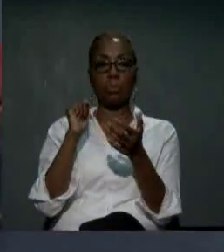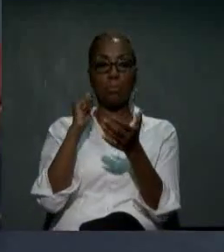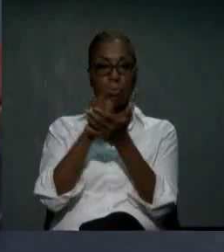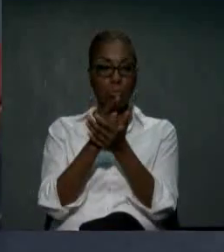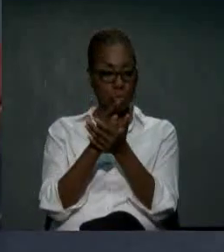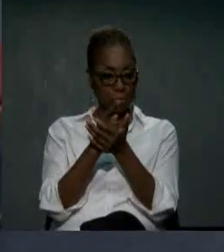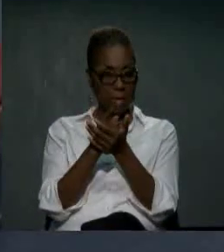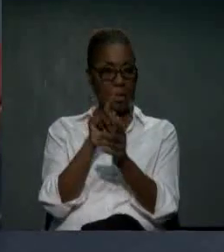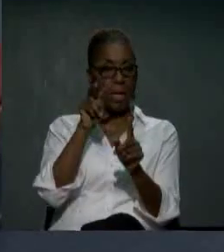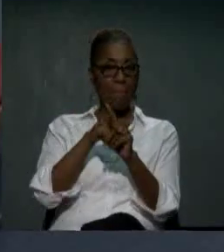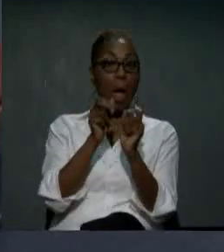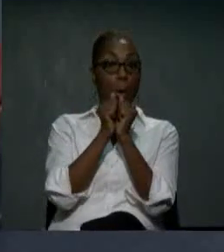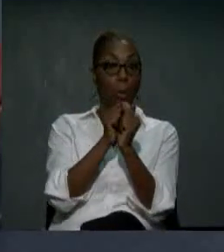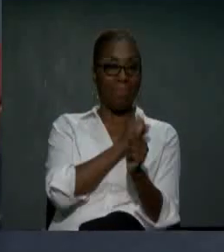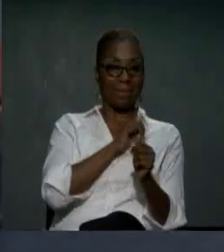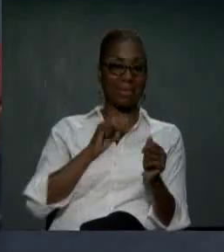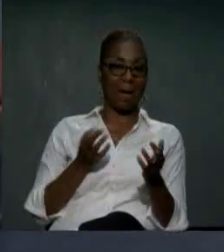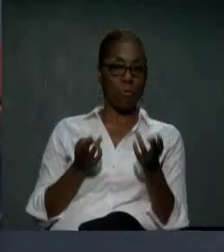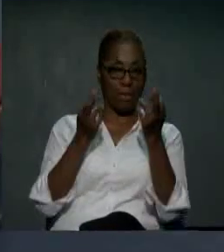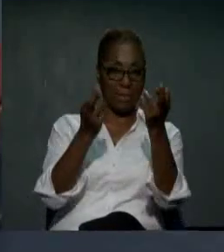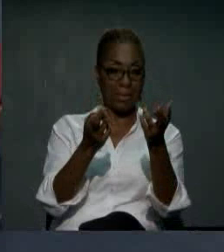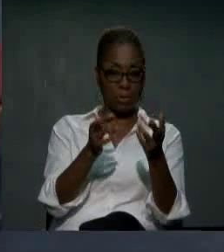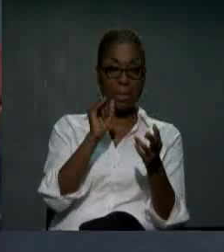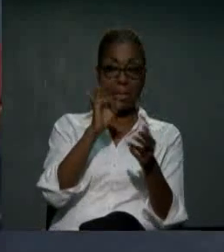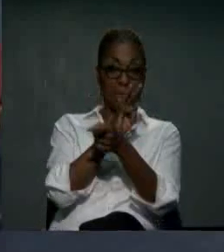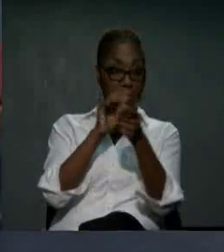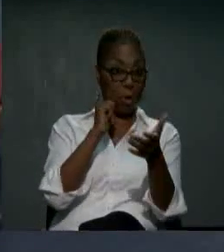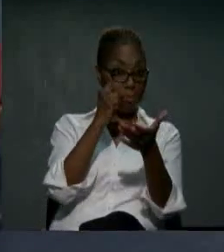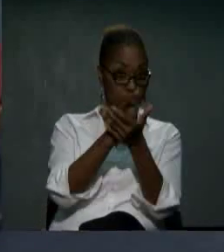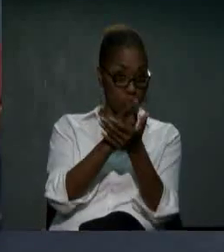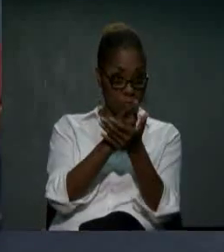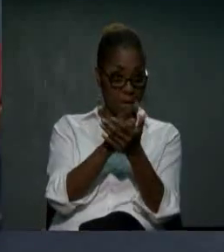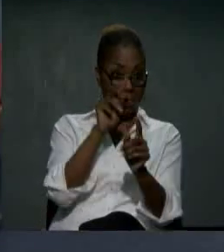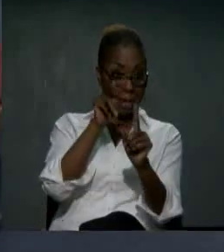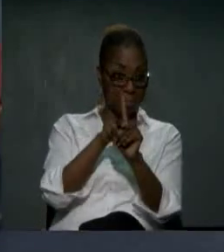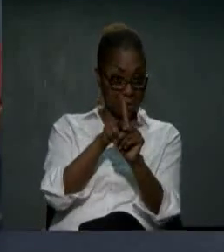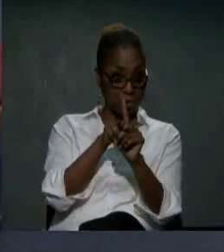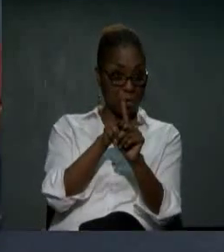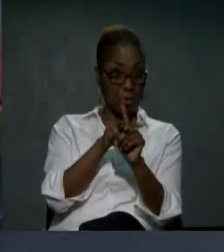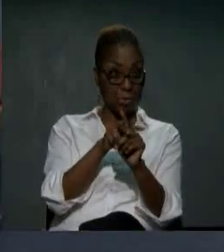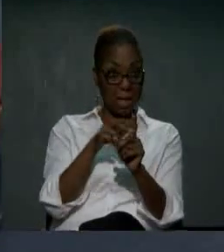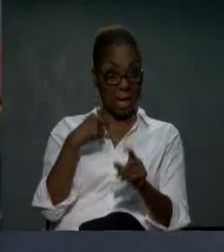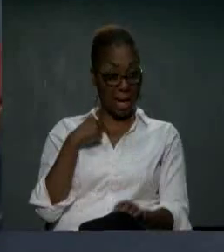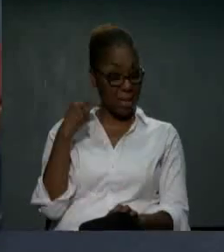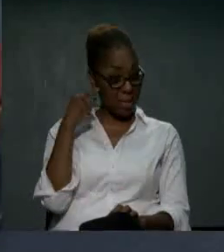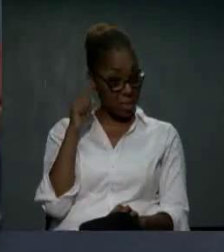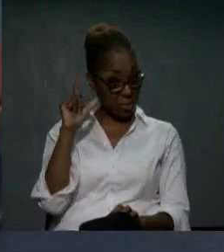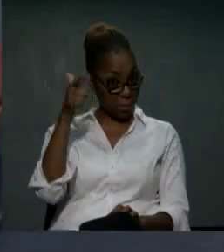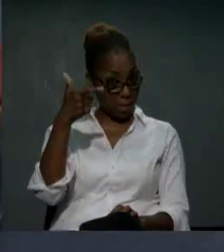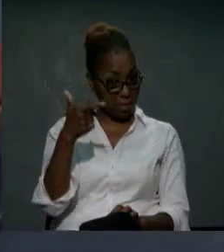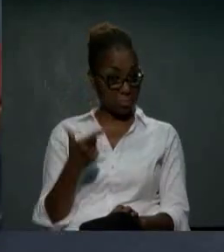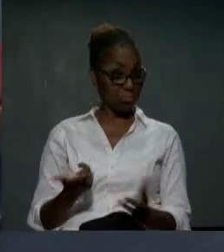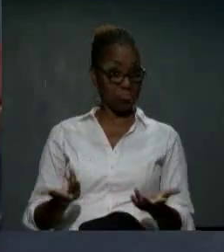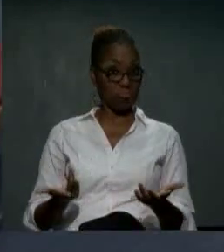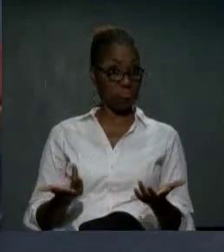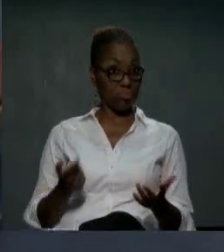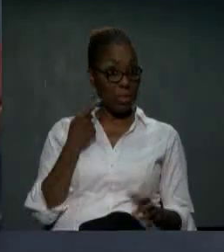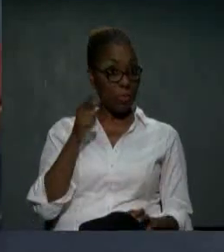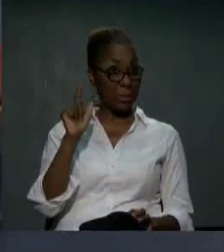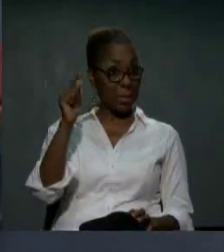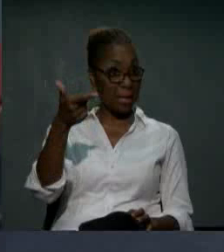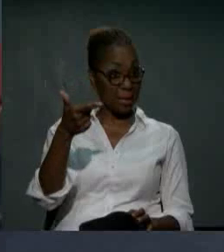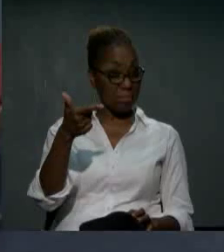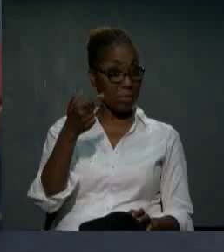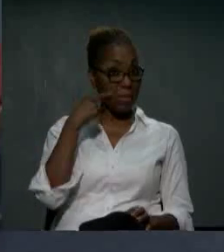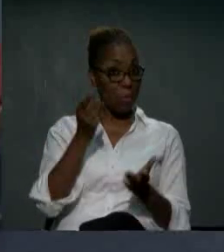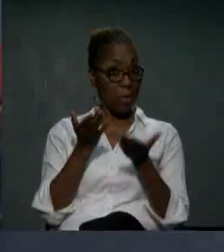with staff recommendations. Those who approve of this application, do I hear a second, by the way? Is there a second to the